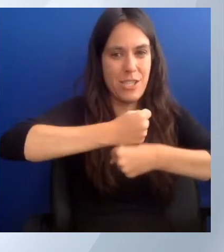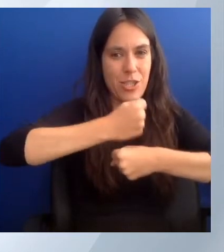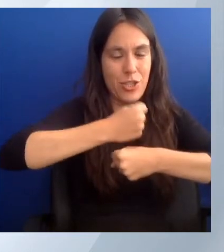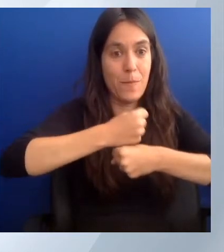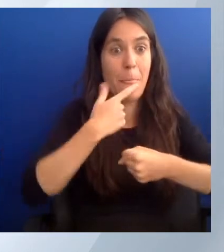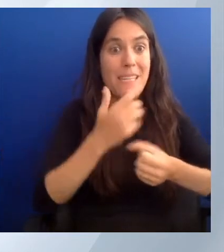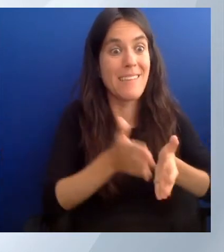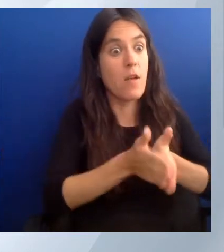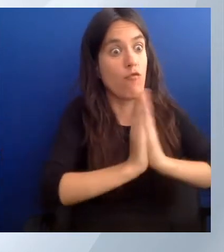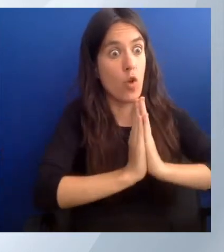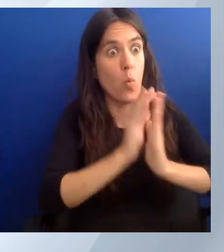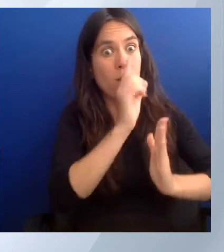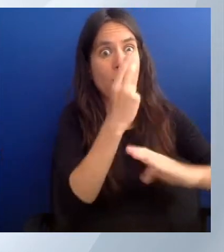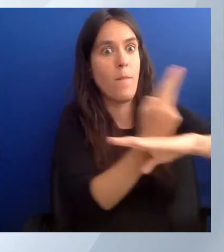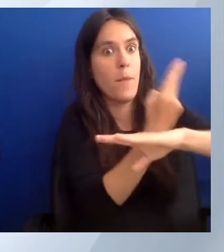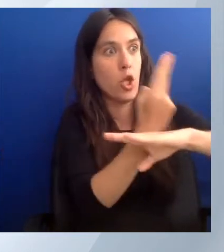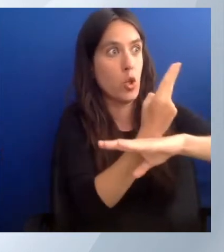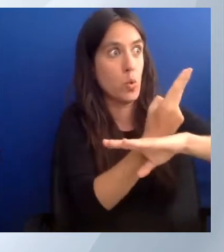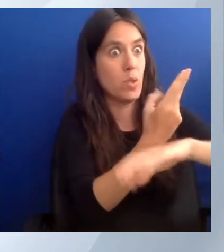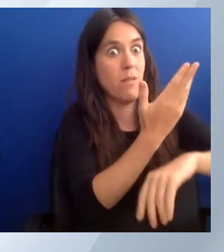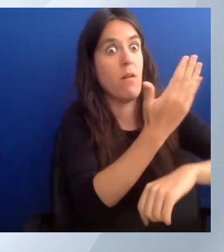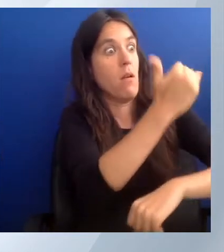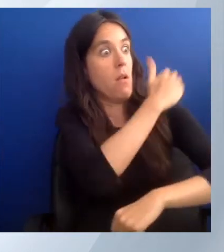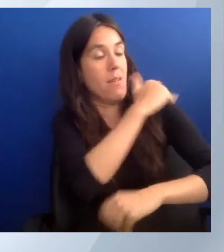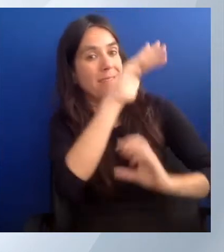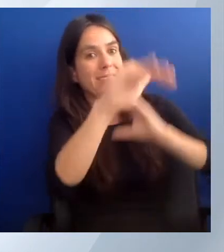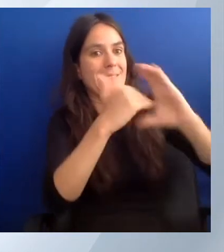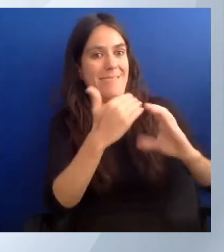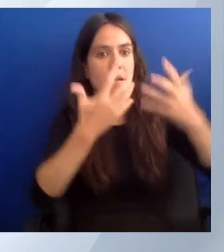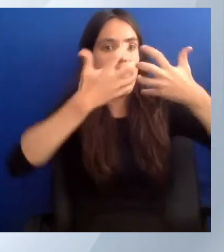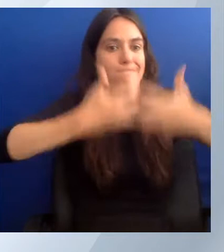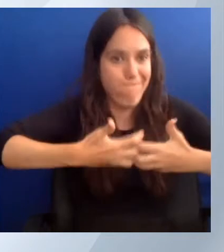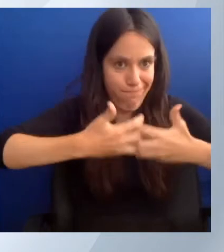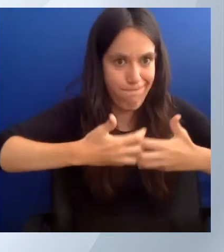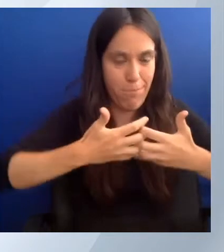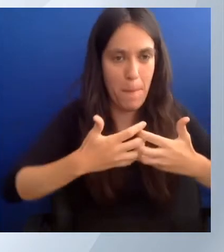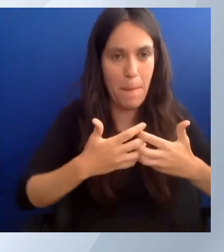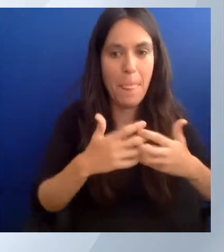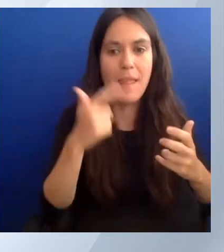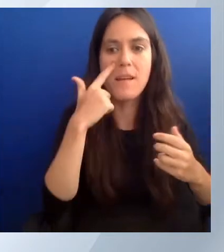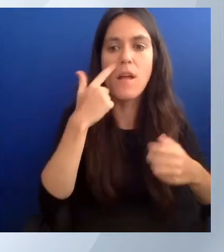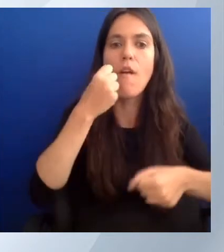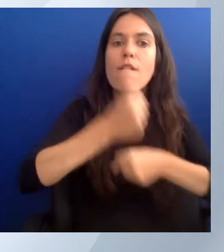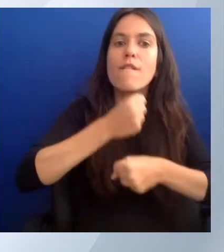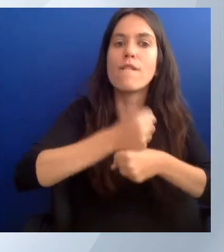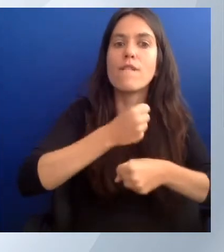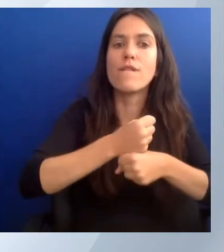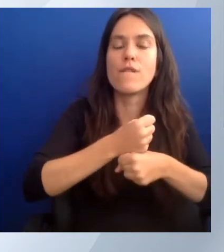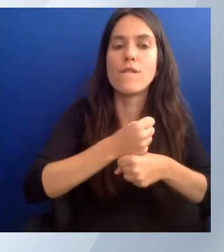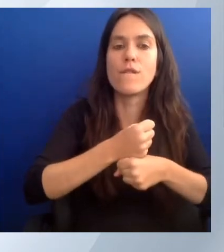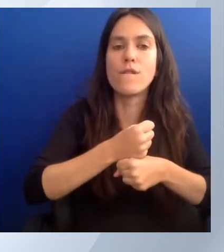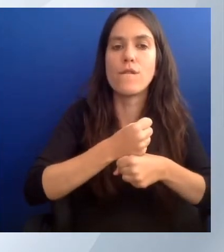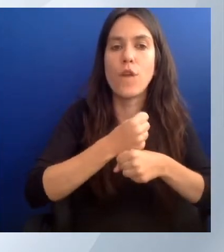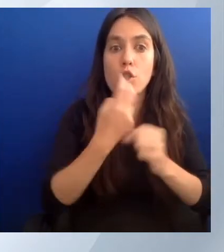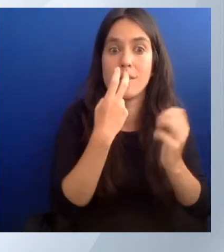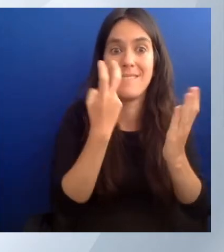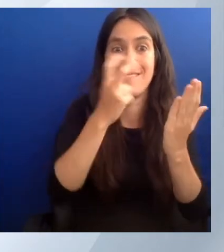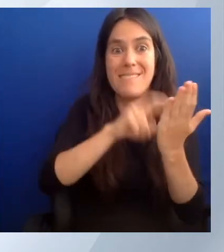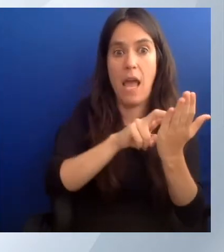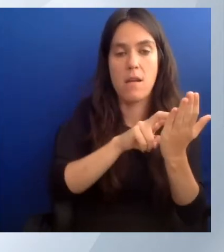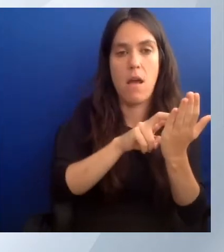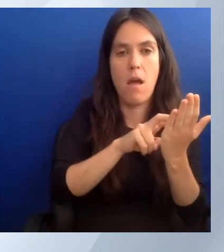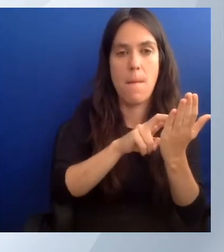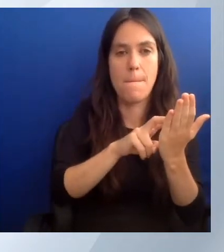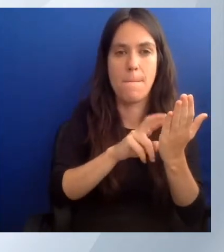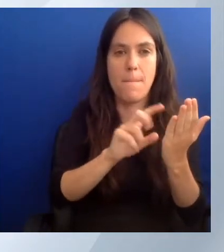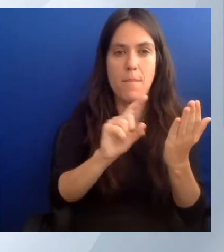from the users. But the insert function expects a sign-up entity, and we're getting a book club sign-up request